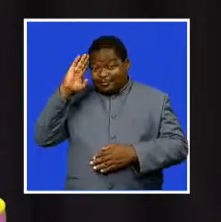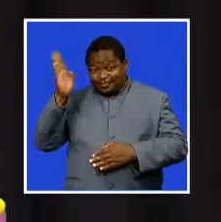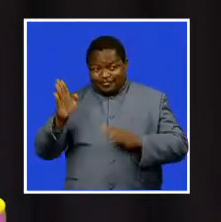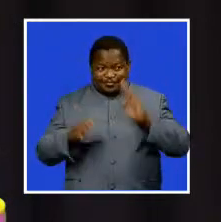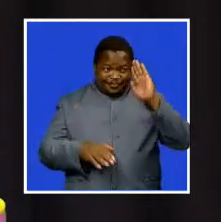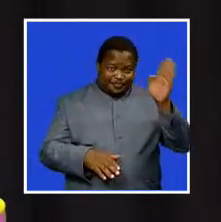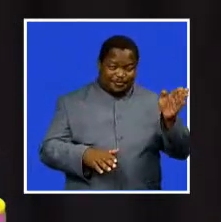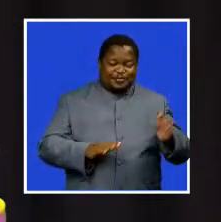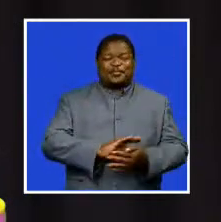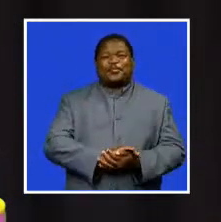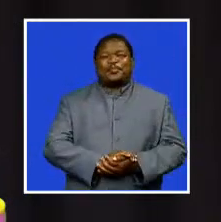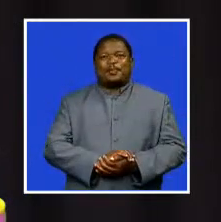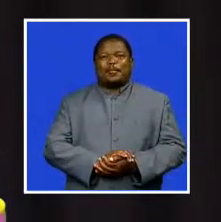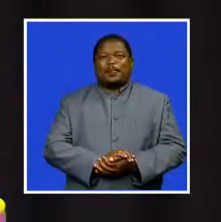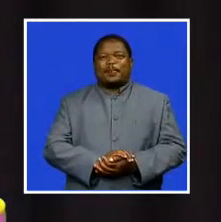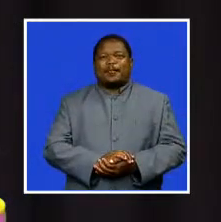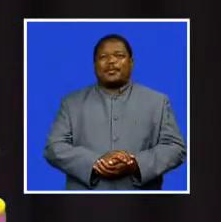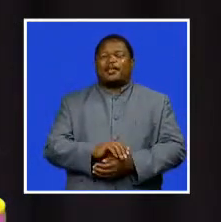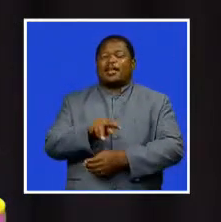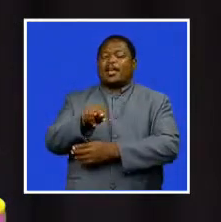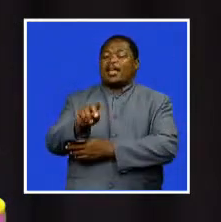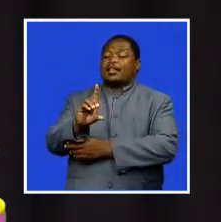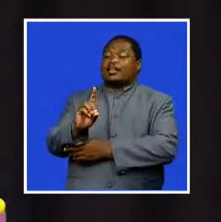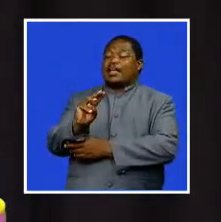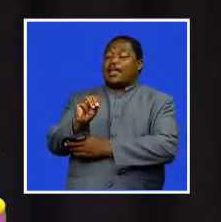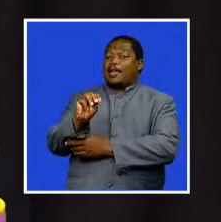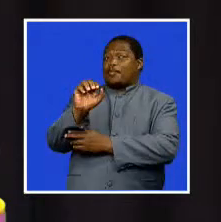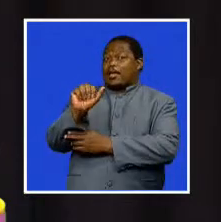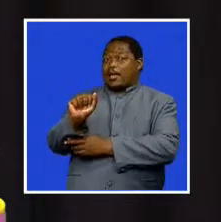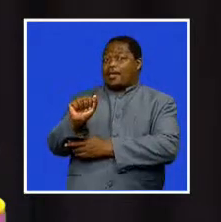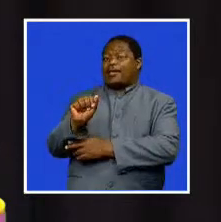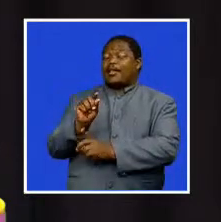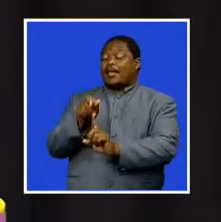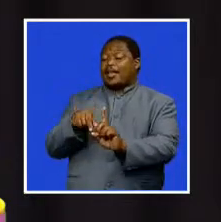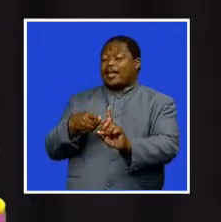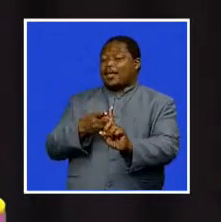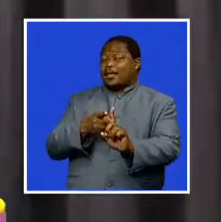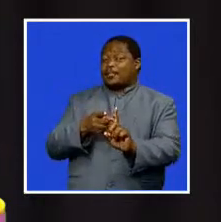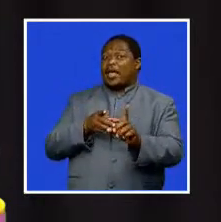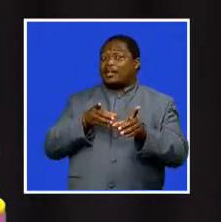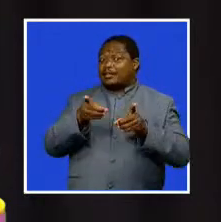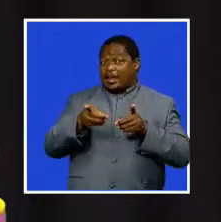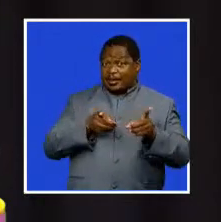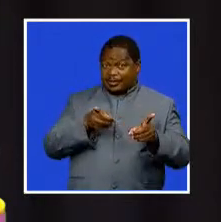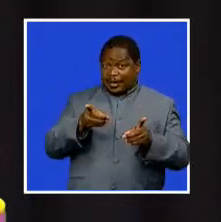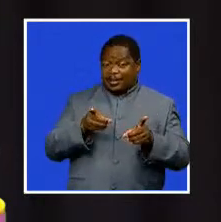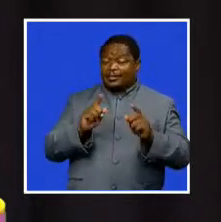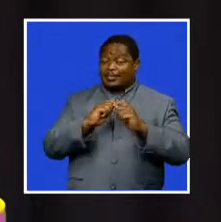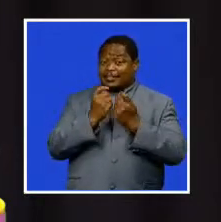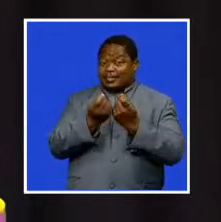CEO waka NDMA kanye ne team lohamba nayo